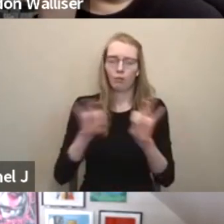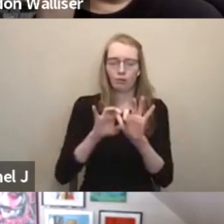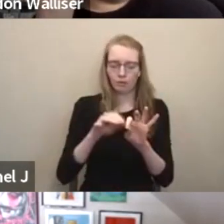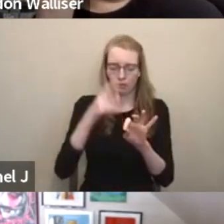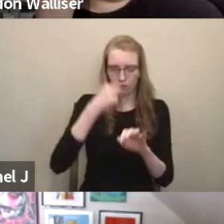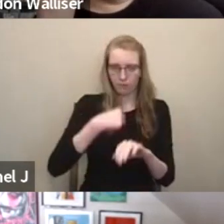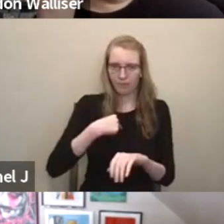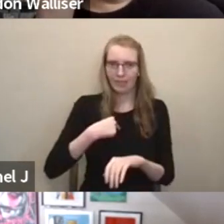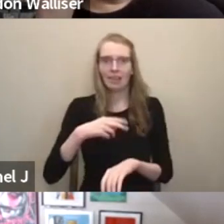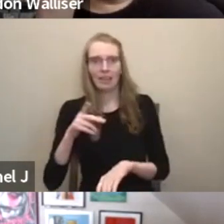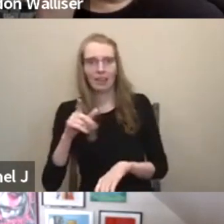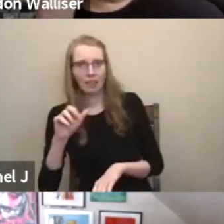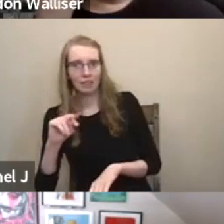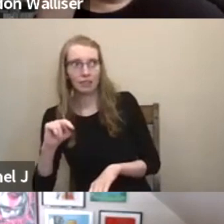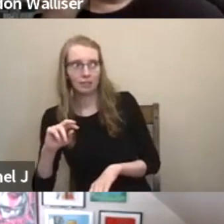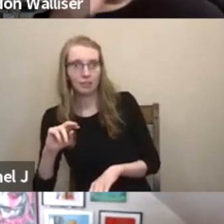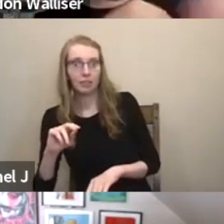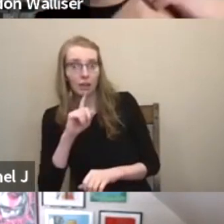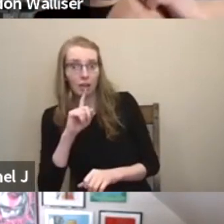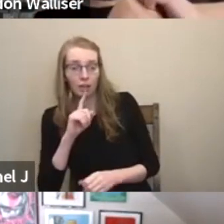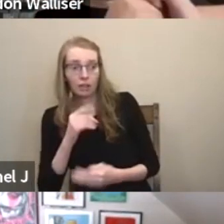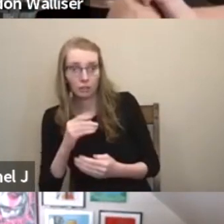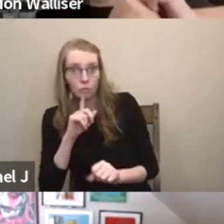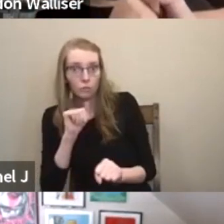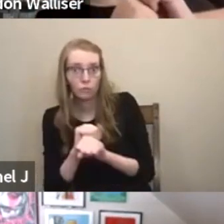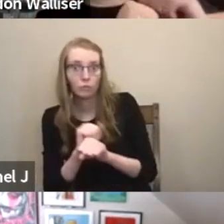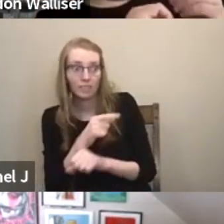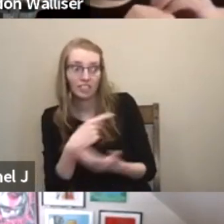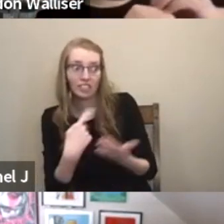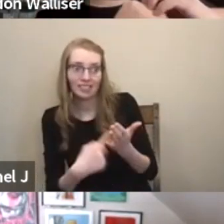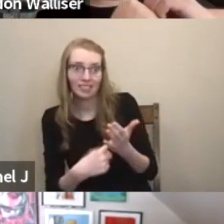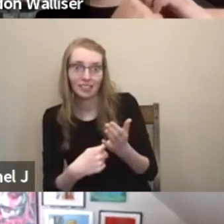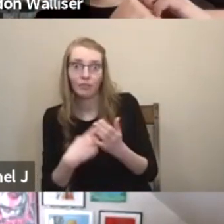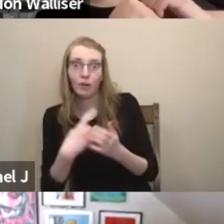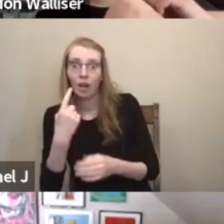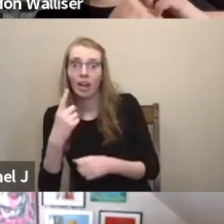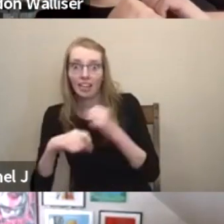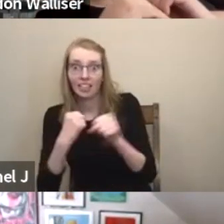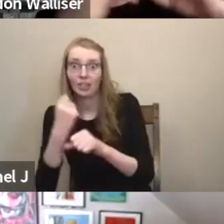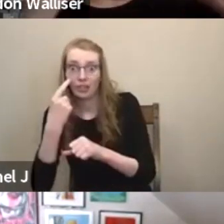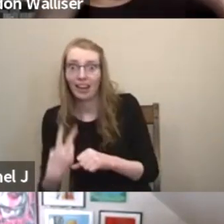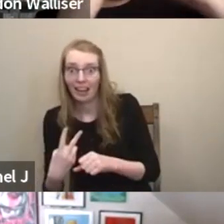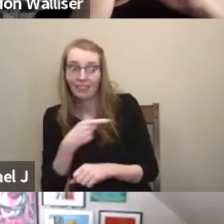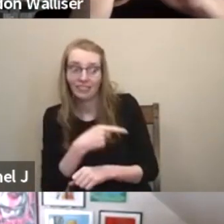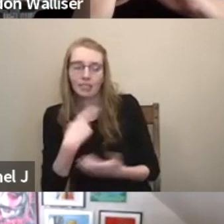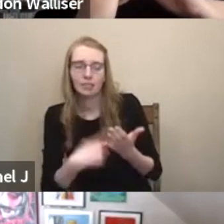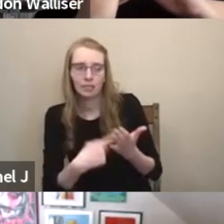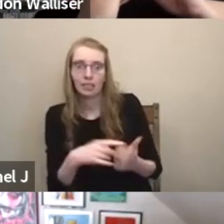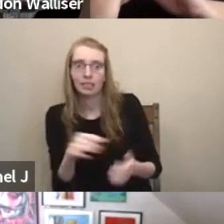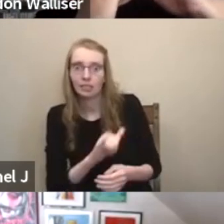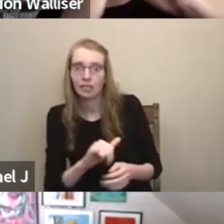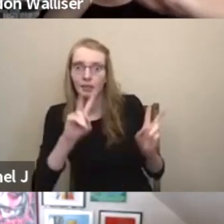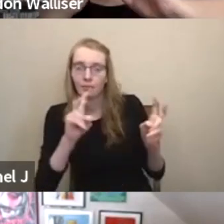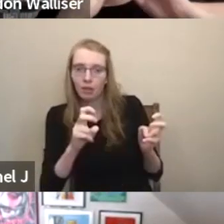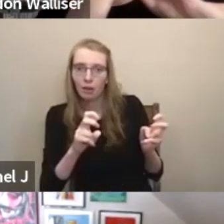least 1.5 years. No, and I got to get off my butt because, like, really, I was saying, like, I know a few months, like, you and I'll connect, and then I'll